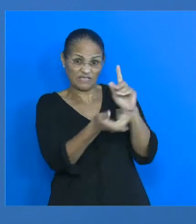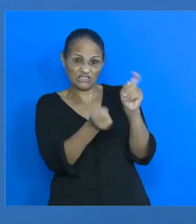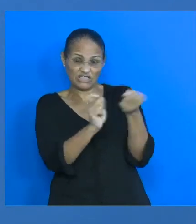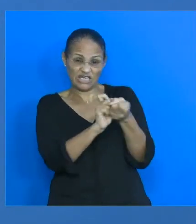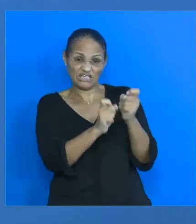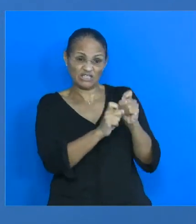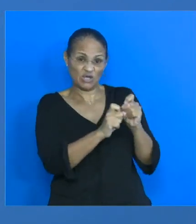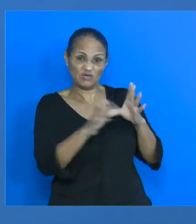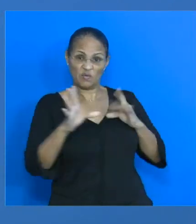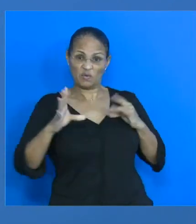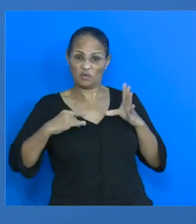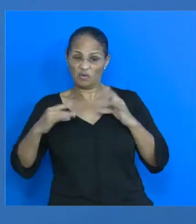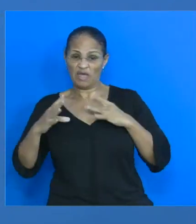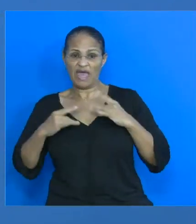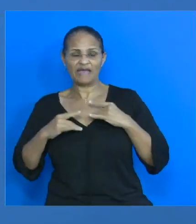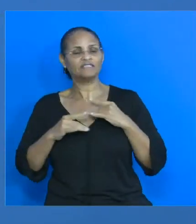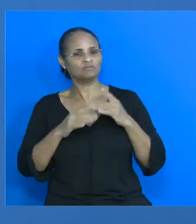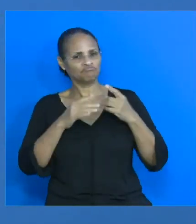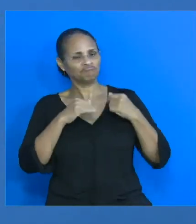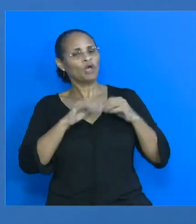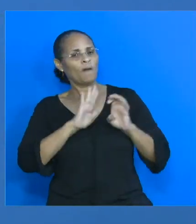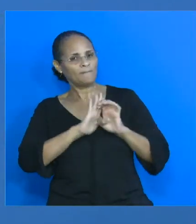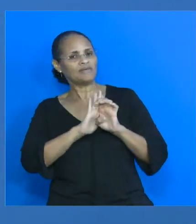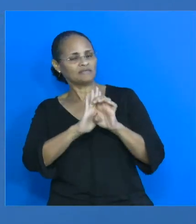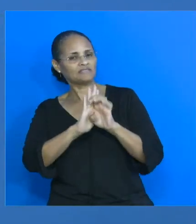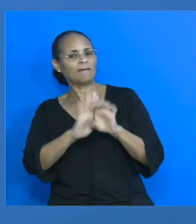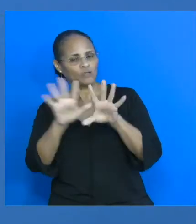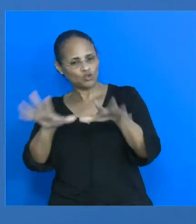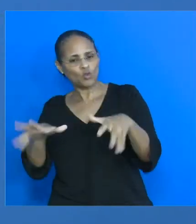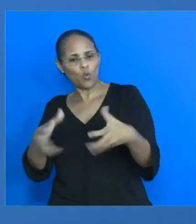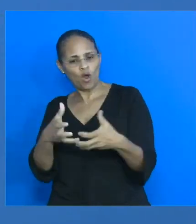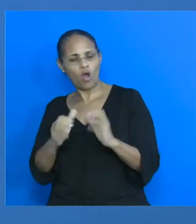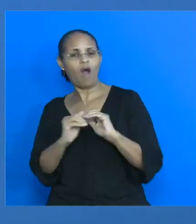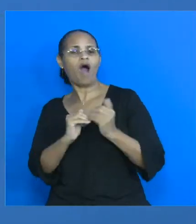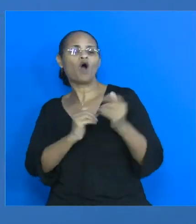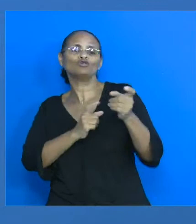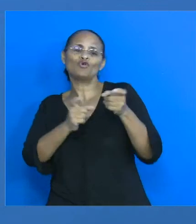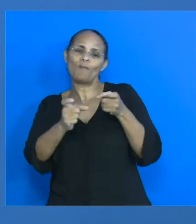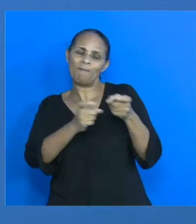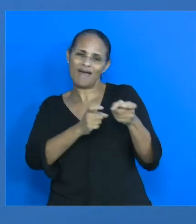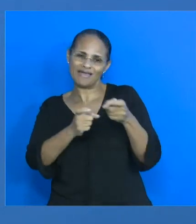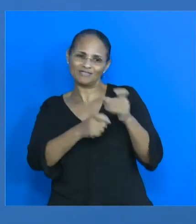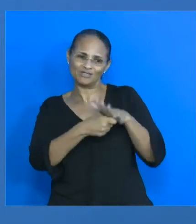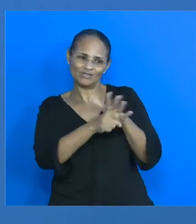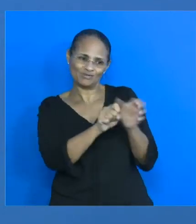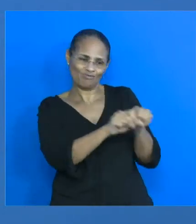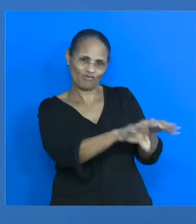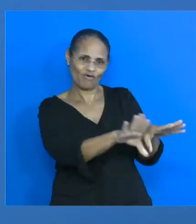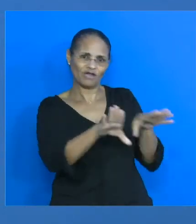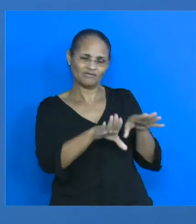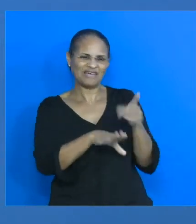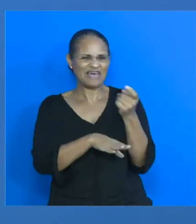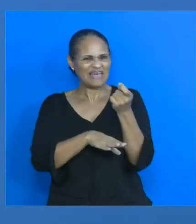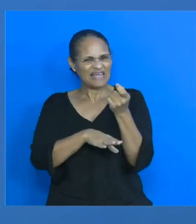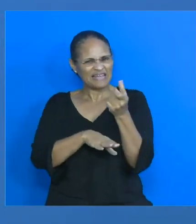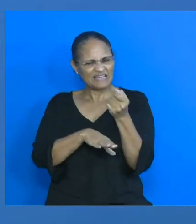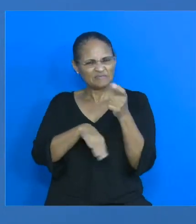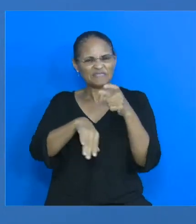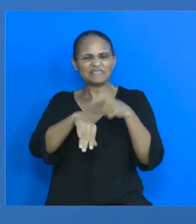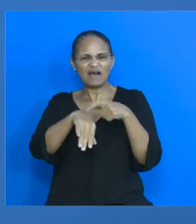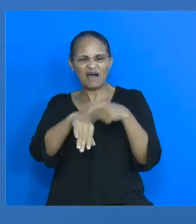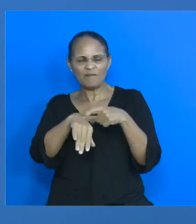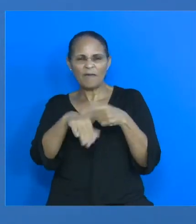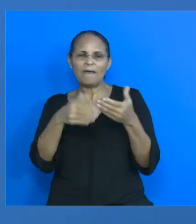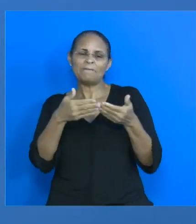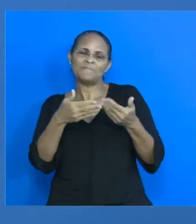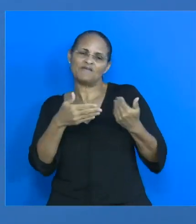transmission, and continue to be an example to the world on how to manage the novel coronavirus. There's a little bit of time to go before there